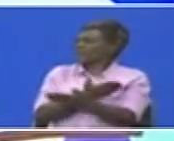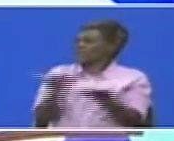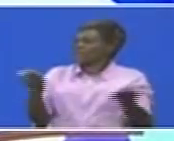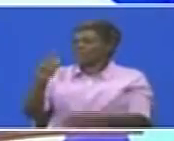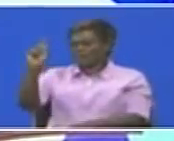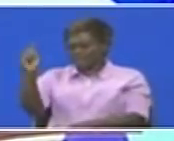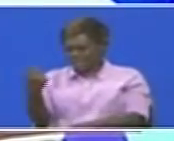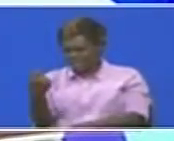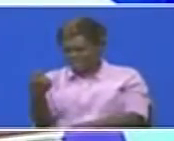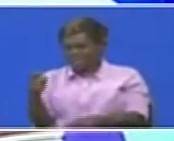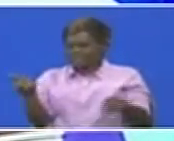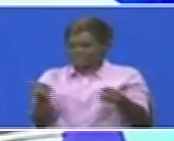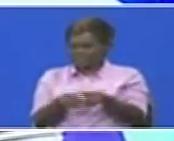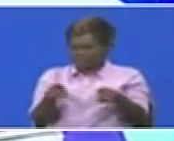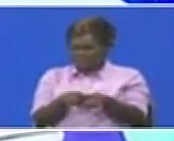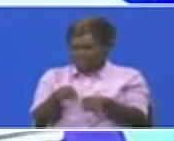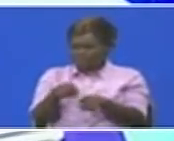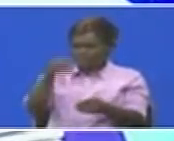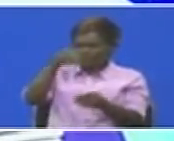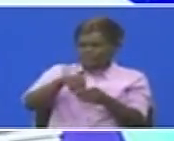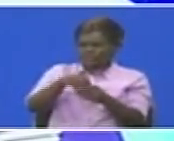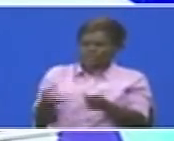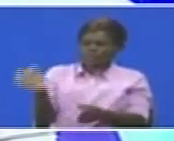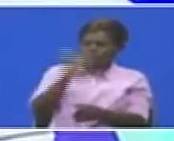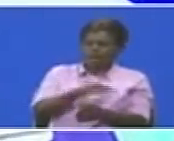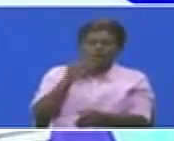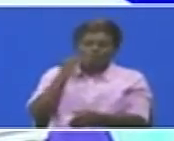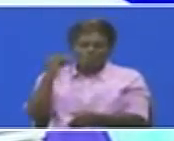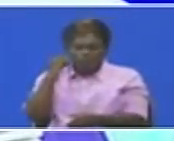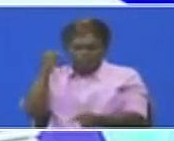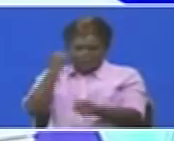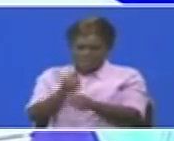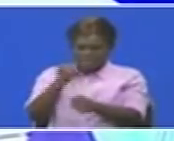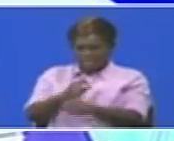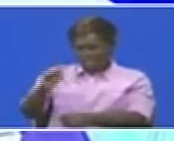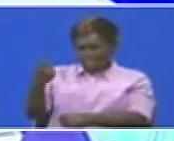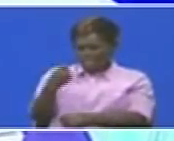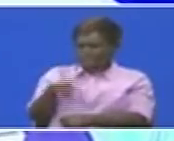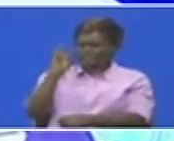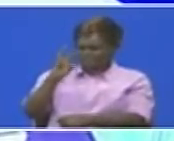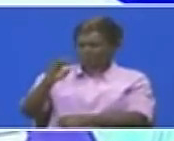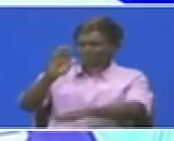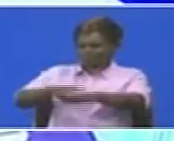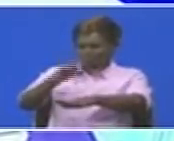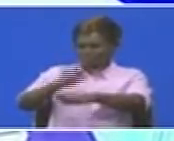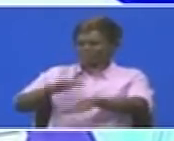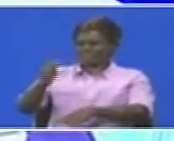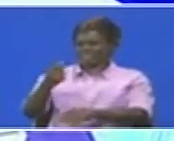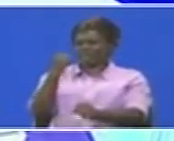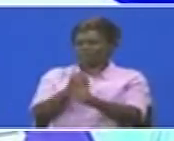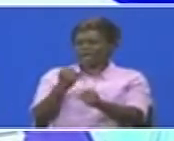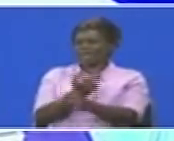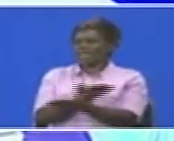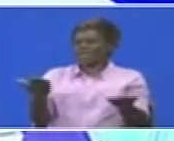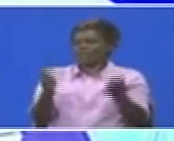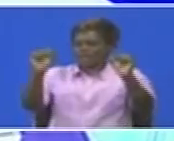Kenya. Remittances, they are investing back home. Inspiration, many Kenyans watch this. They feel great that Kenyans are great. They can work anywhere in